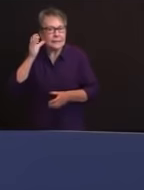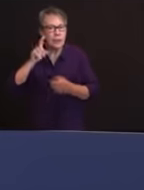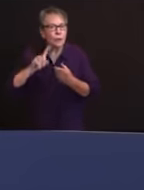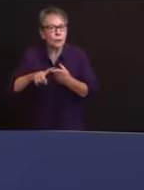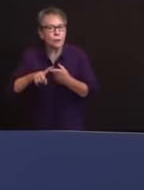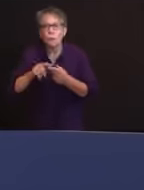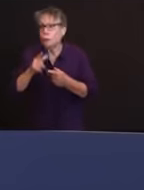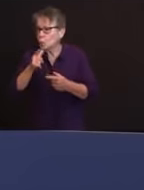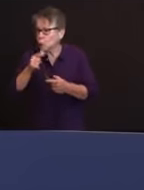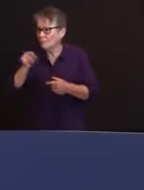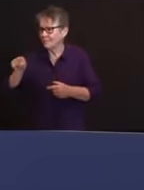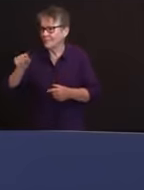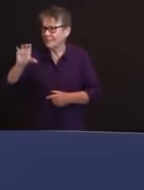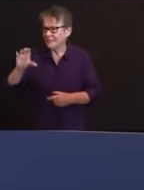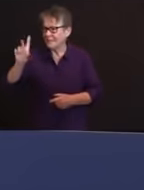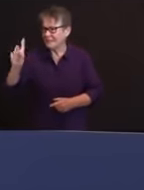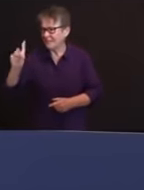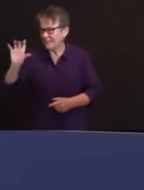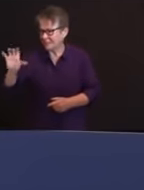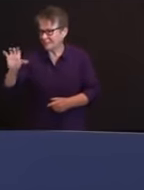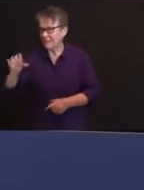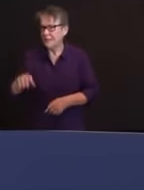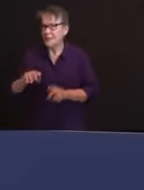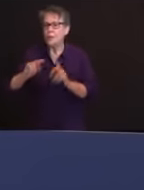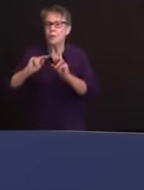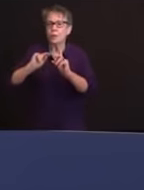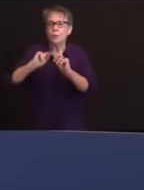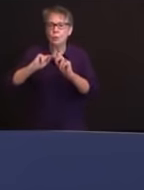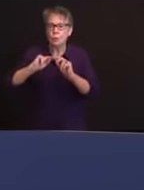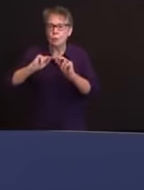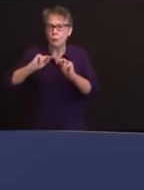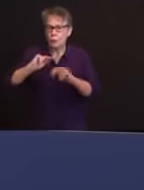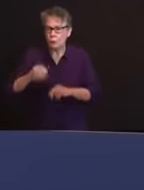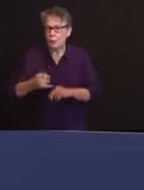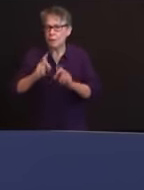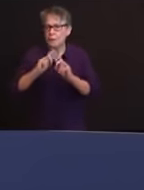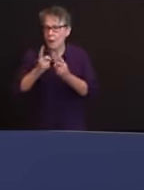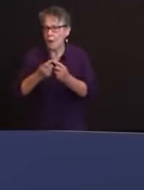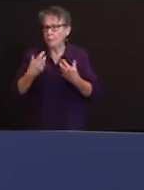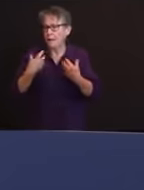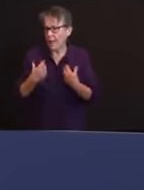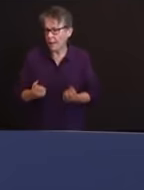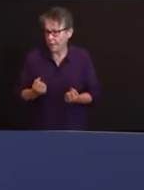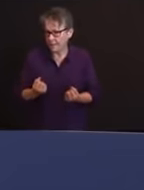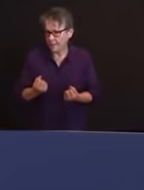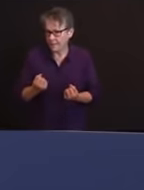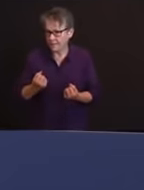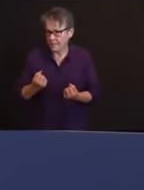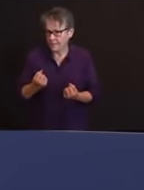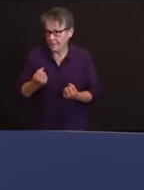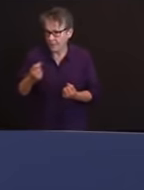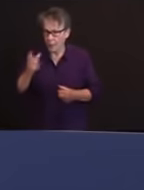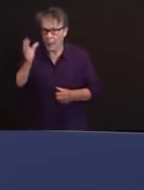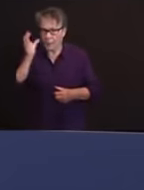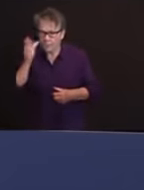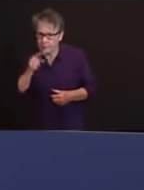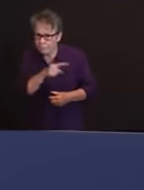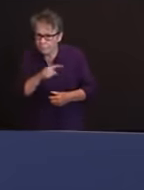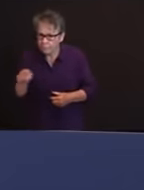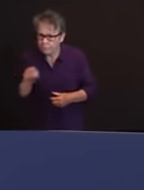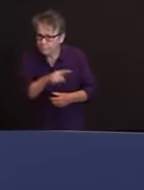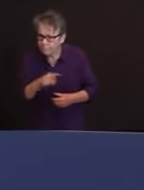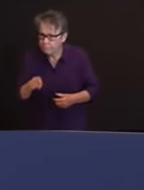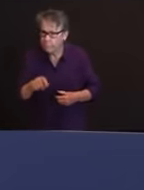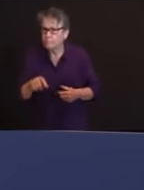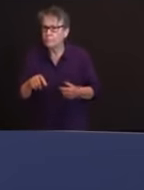Health, and peer-reviewed journals. Given the level of vaccine hesitancy, the department knows that an important part of